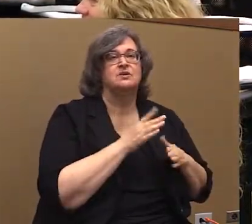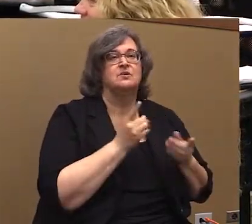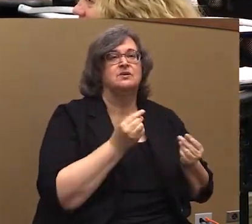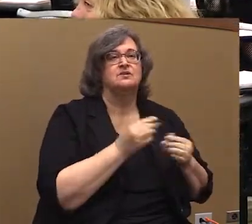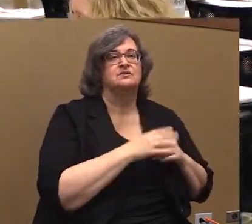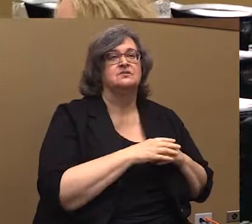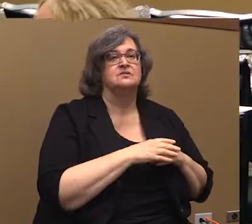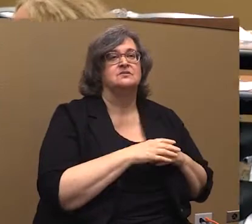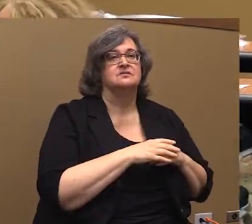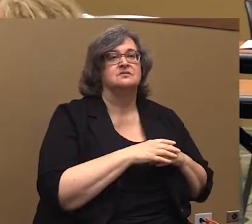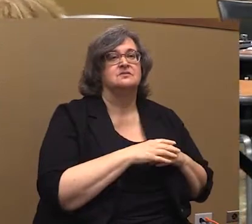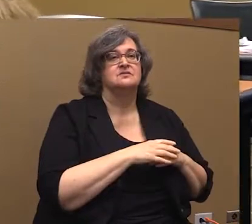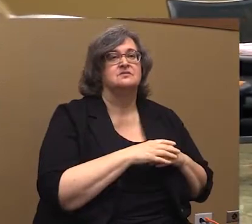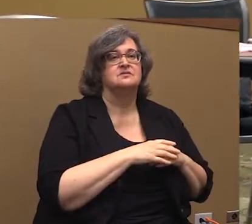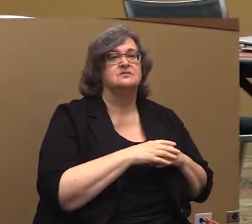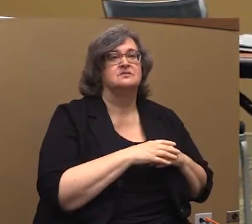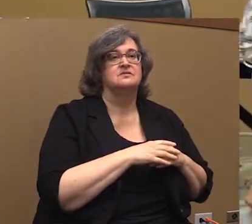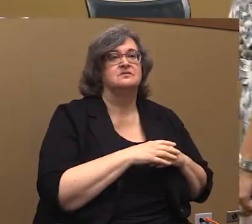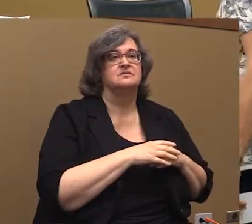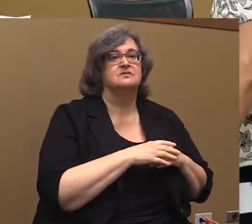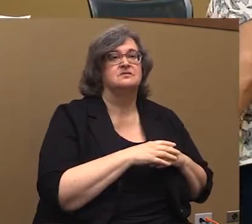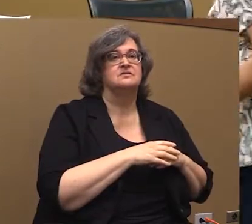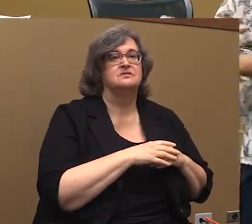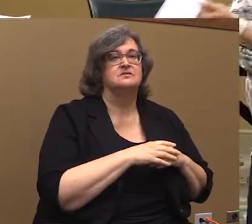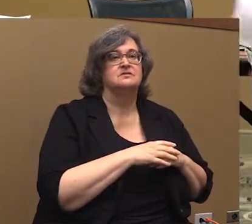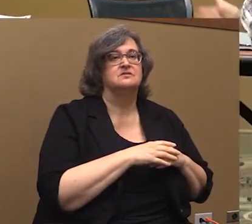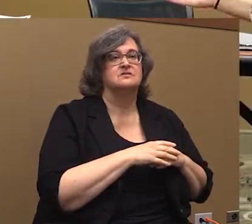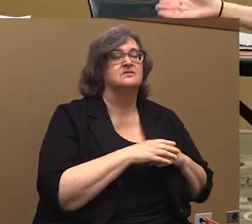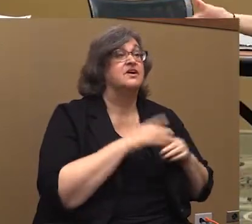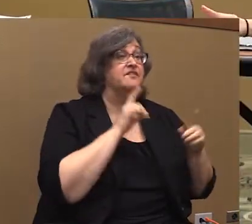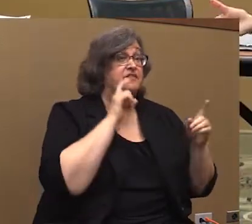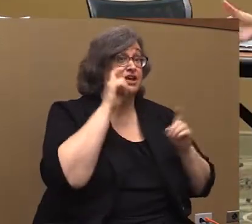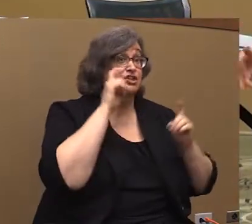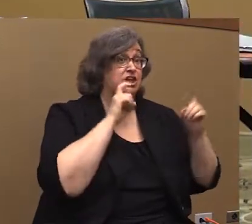the intention of the speaker? What did you do?